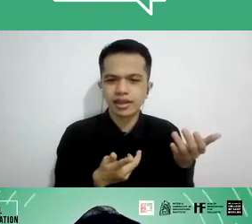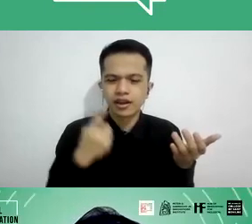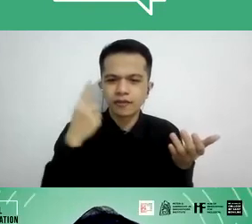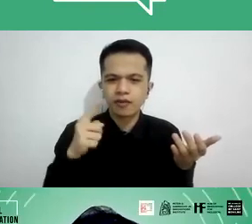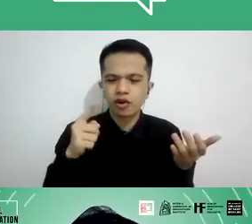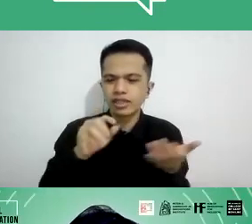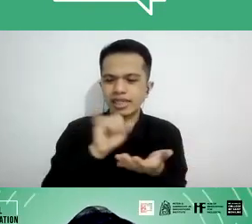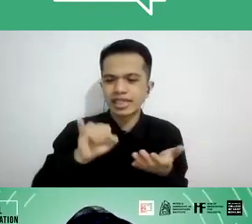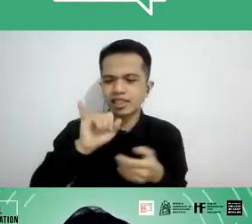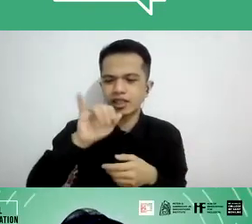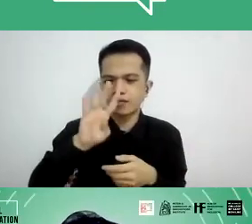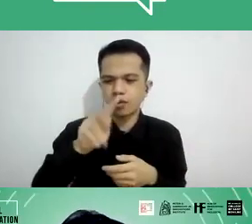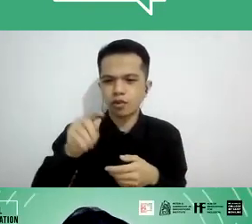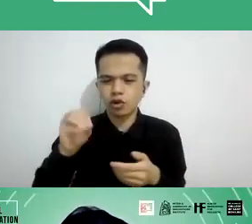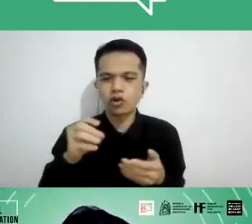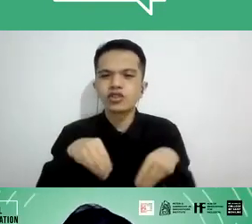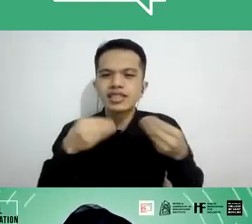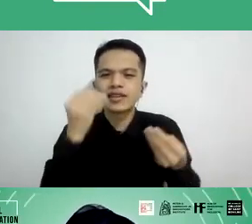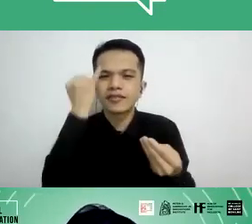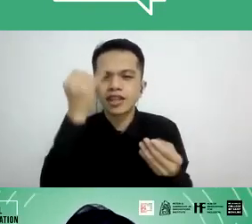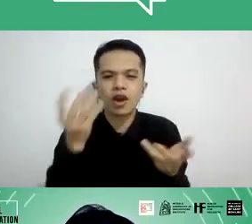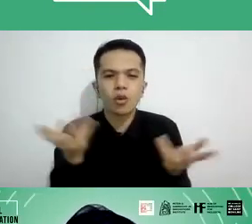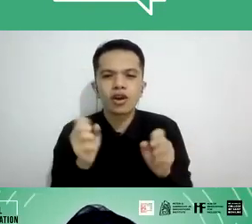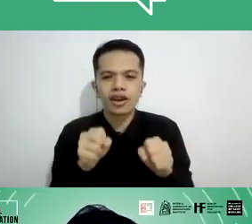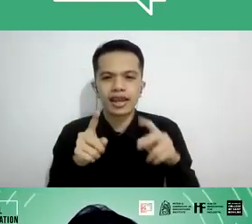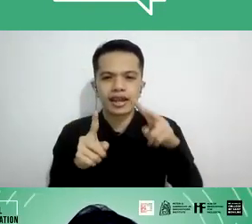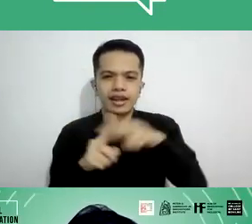4.0 that kind of gives an idea of where we can apply it.